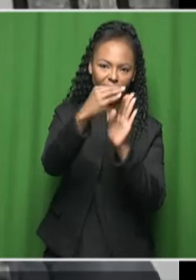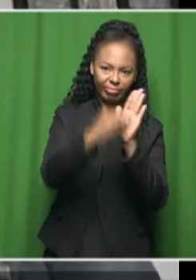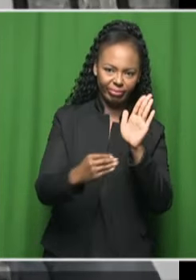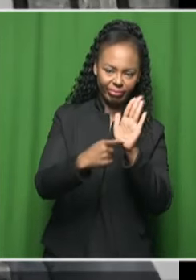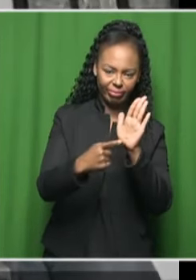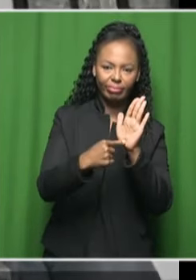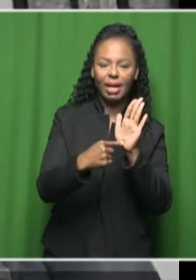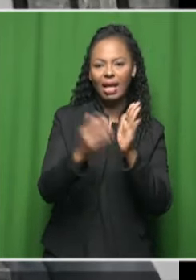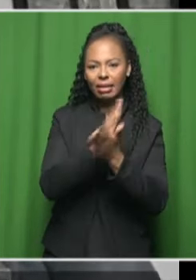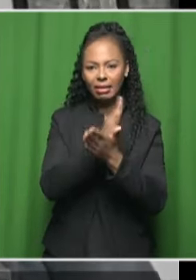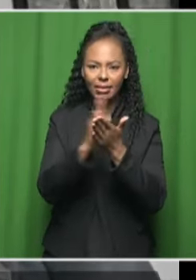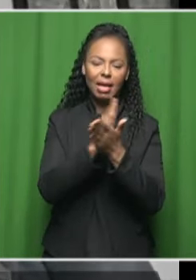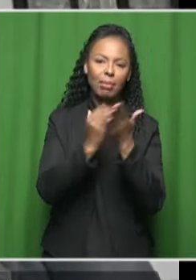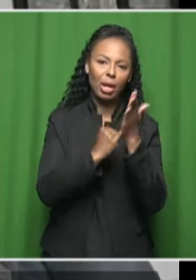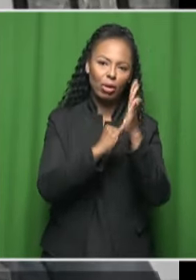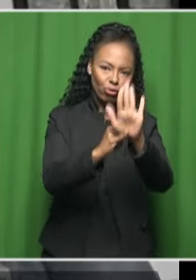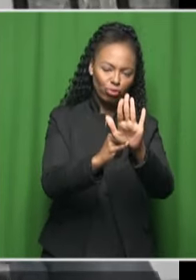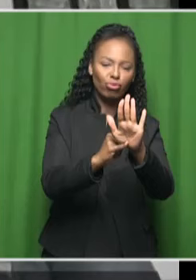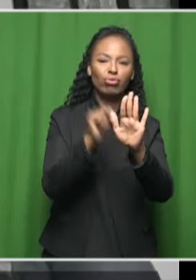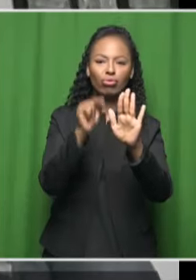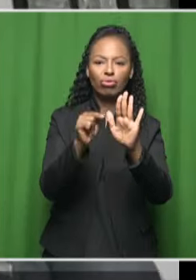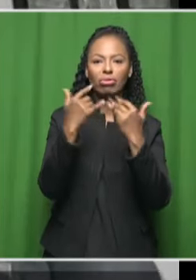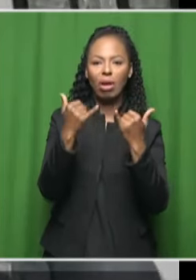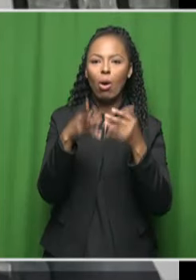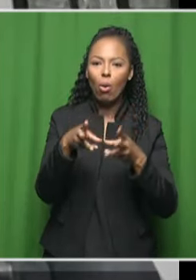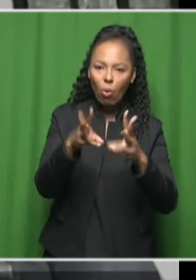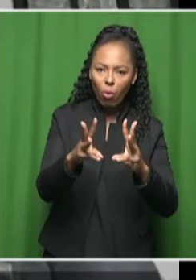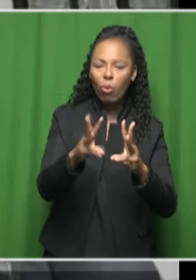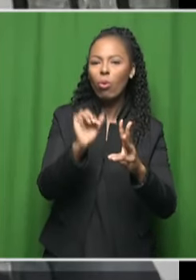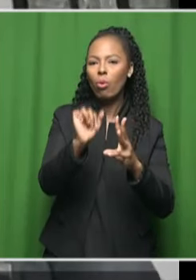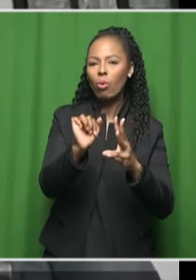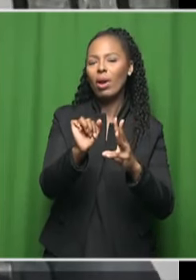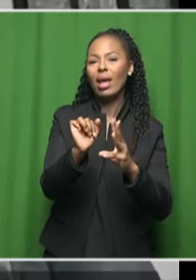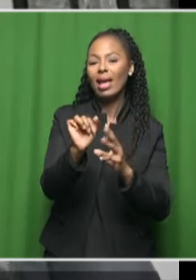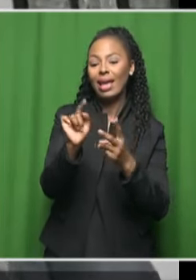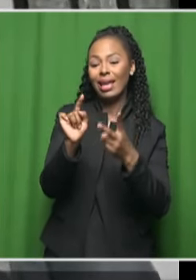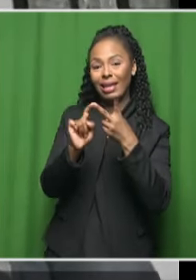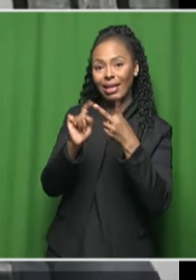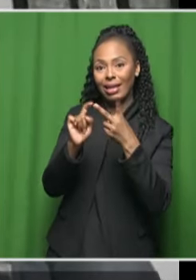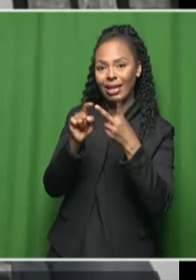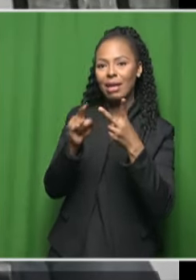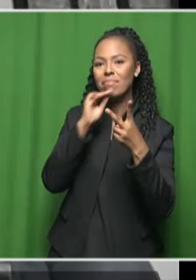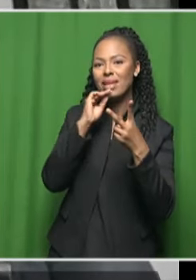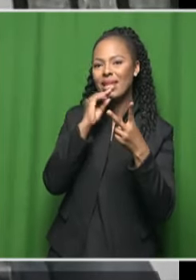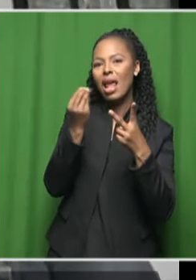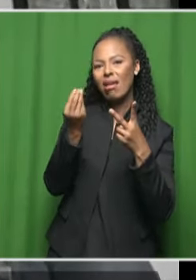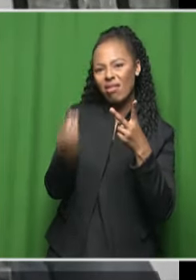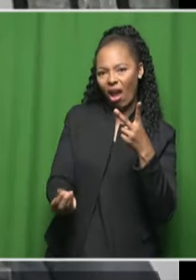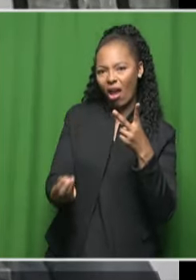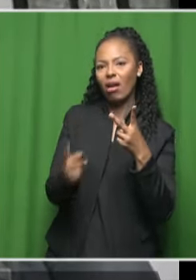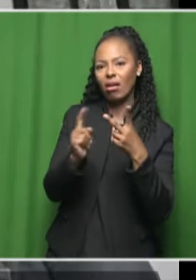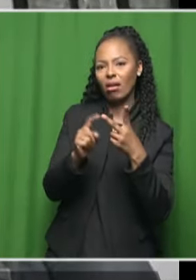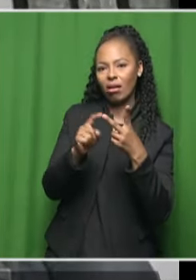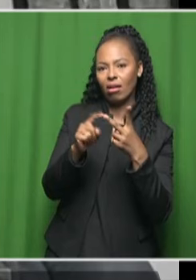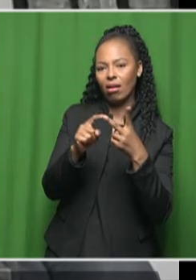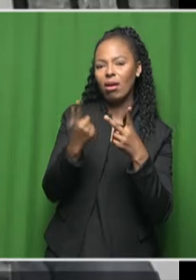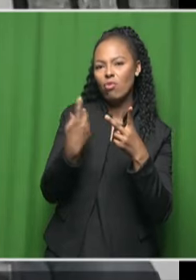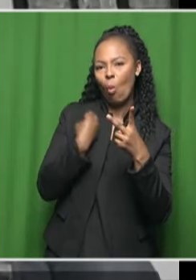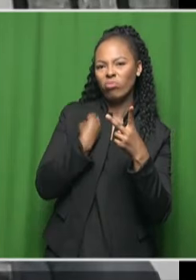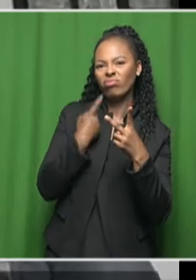introduced some very innovating elements, as Daniel Chapo is the youngest of the four candidate presidential